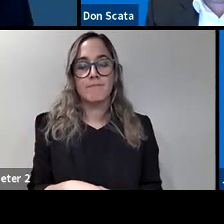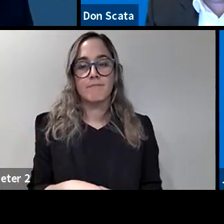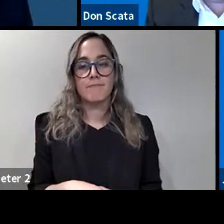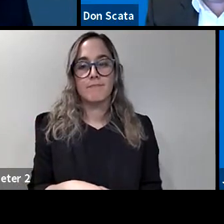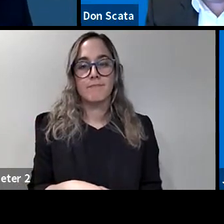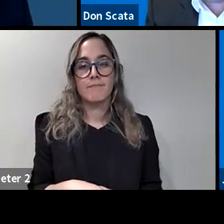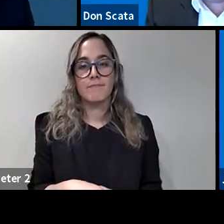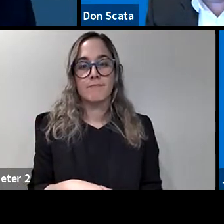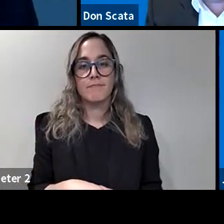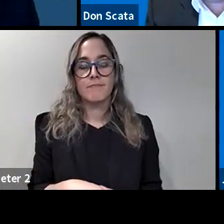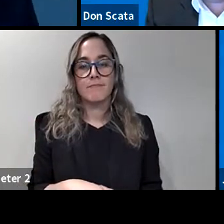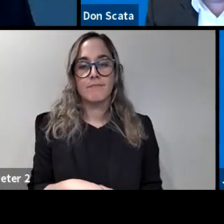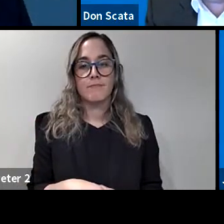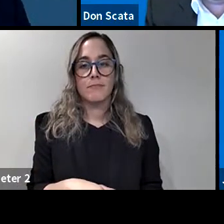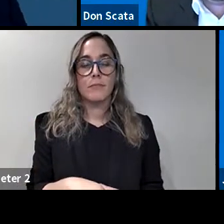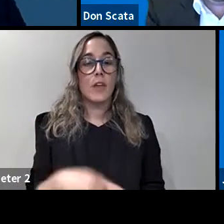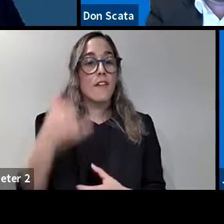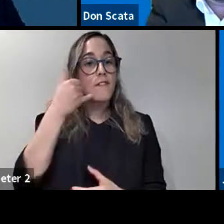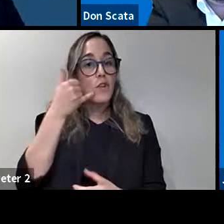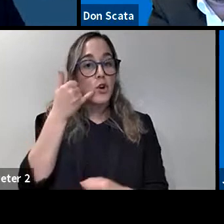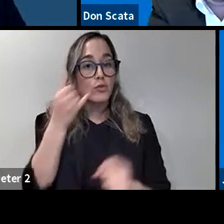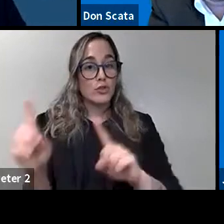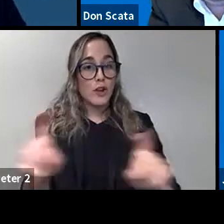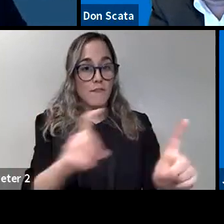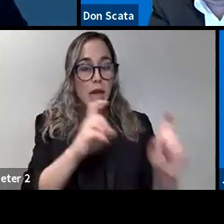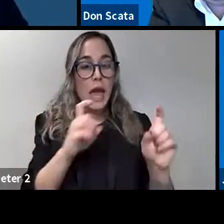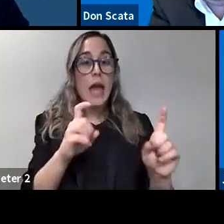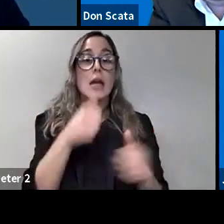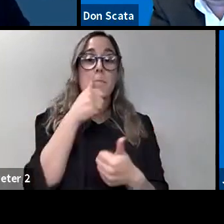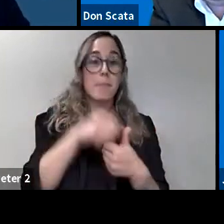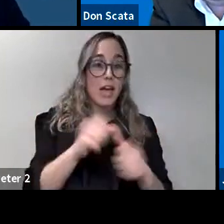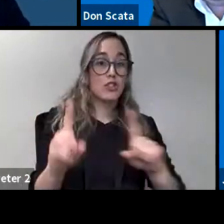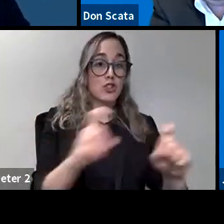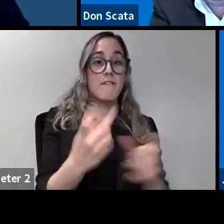The phone survey as well as the mail survey